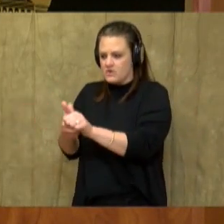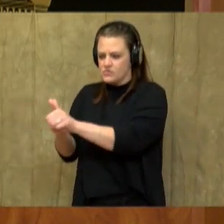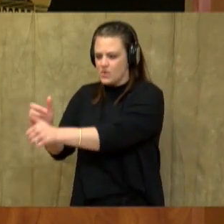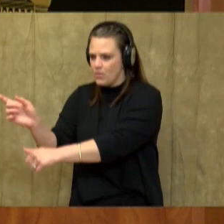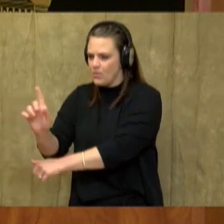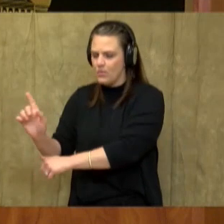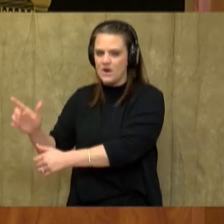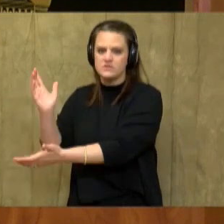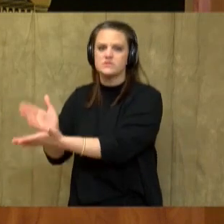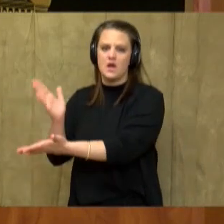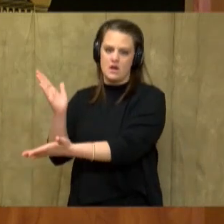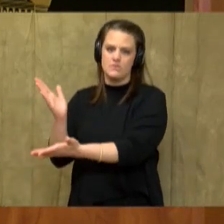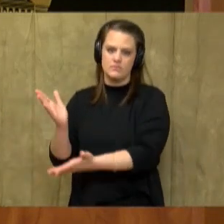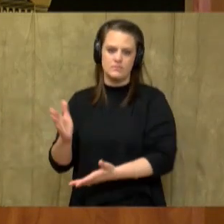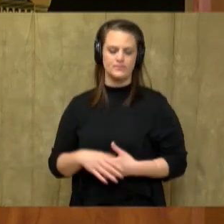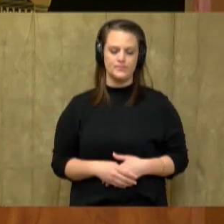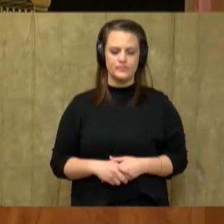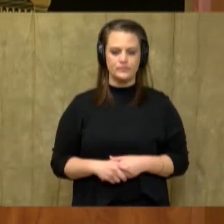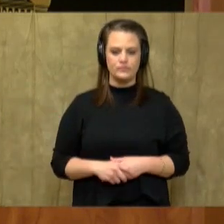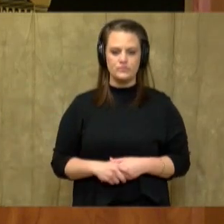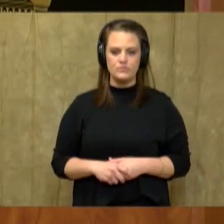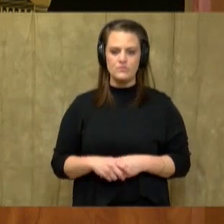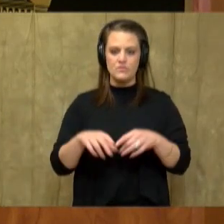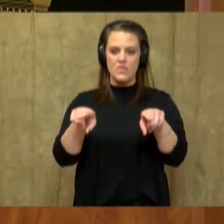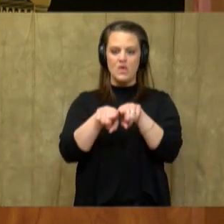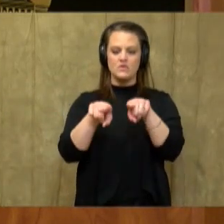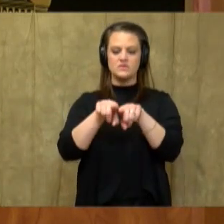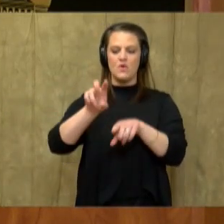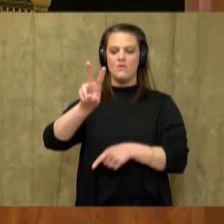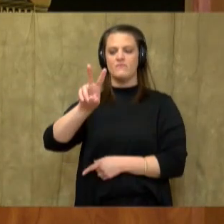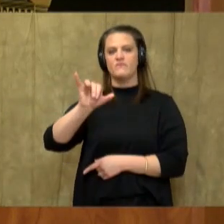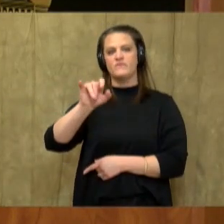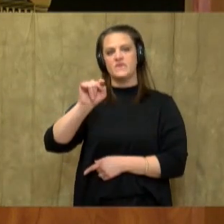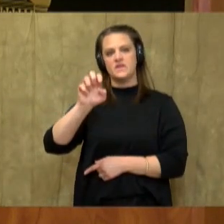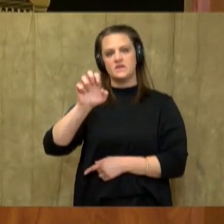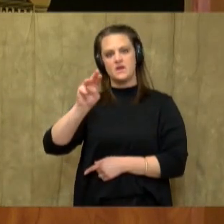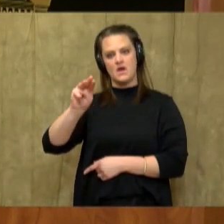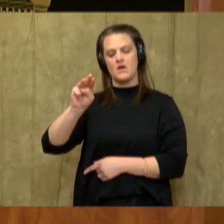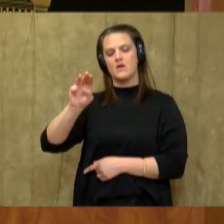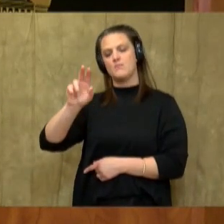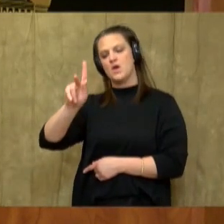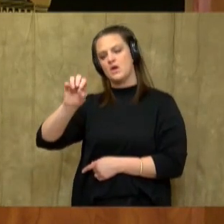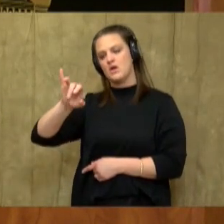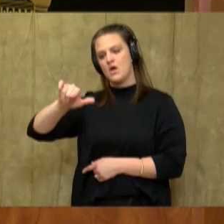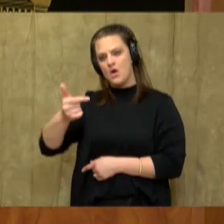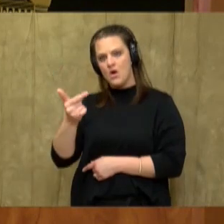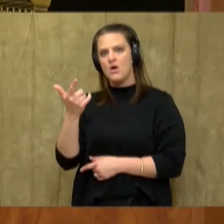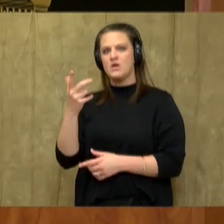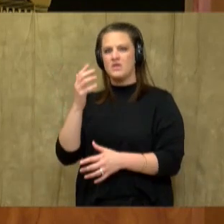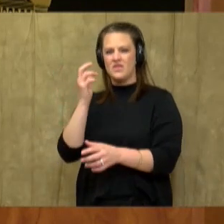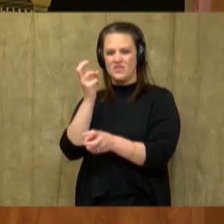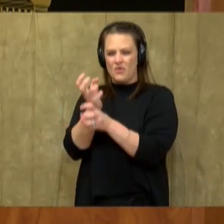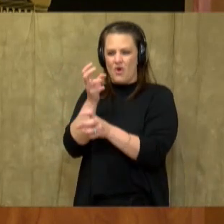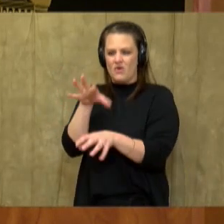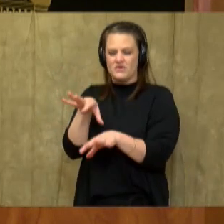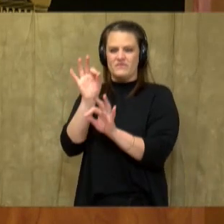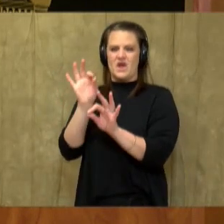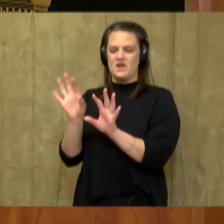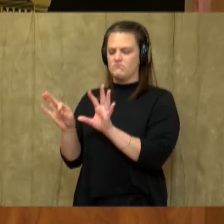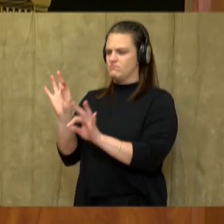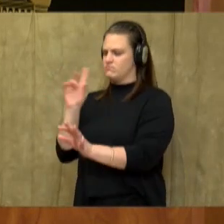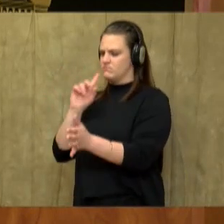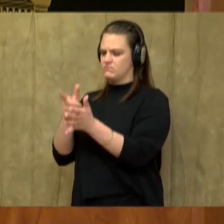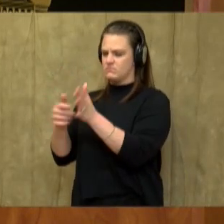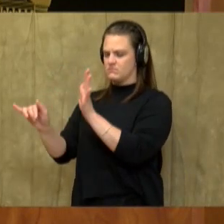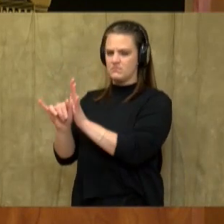line. Also, the Viet Cong are considered an elusive enemy. Elusive meaning very hard to find. They